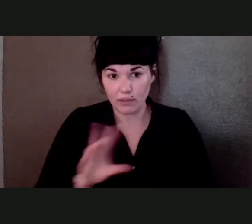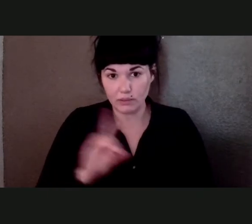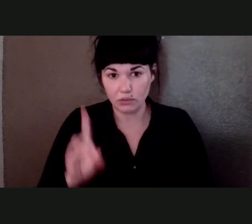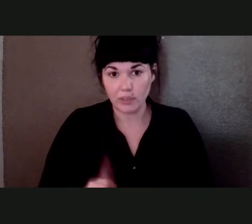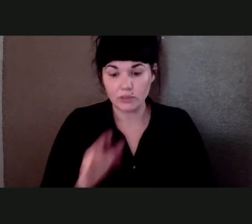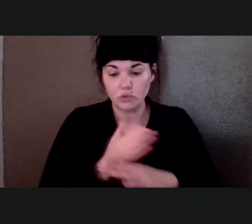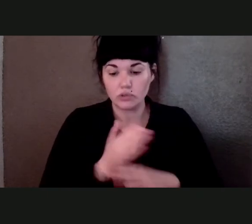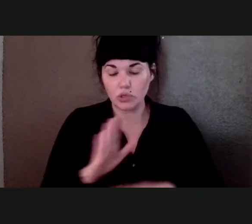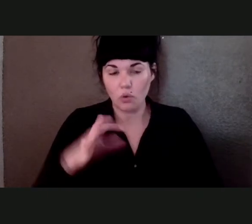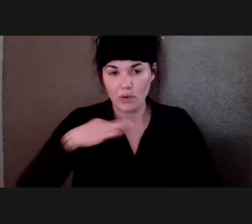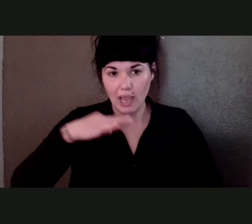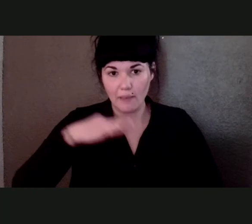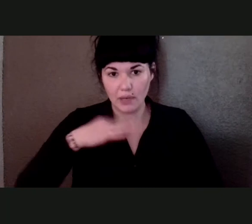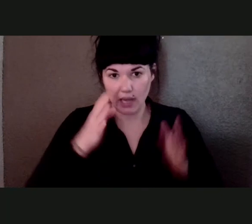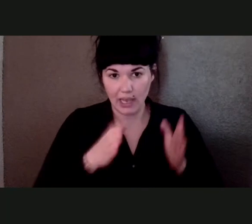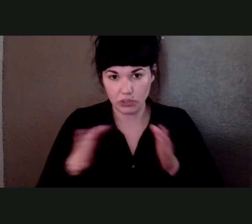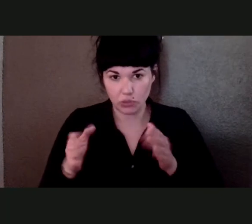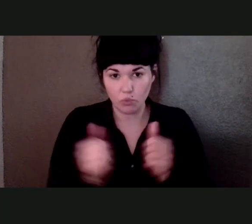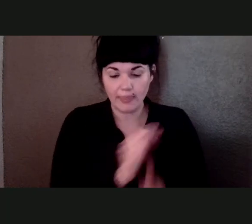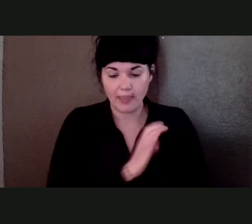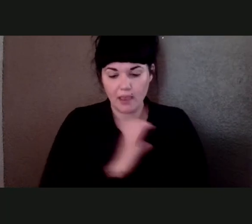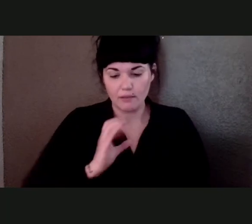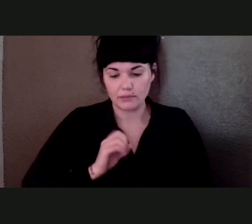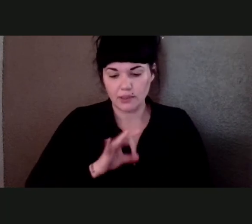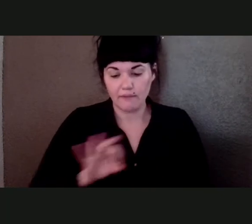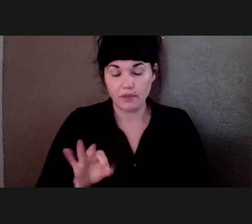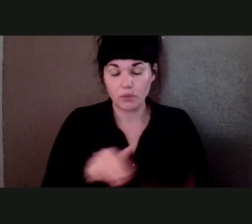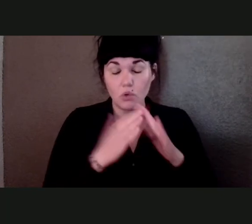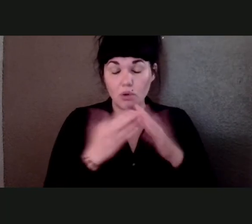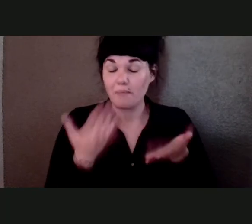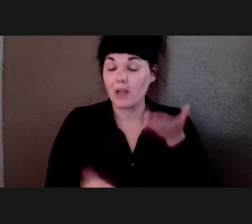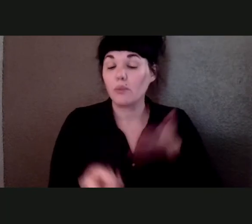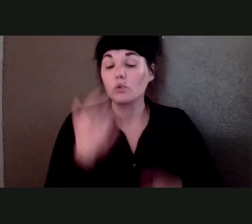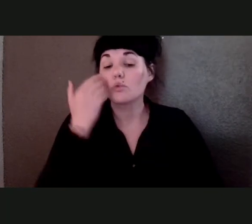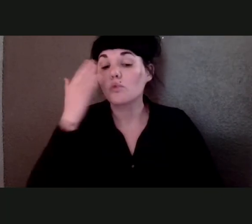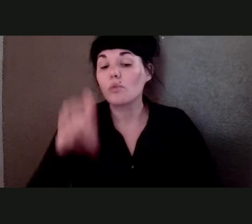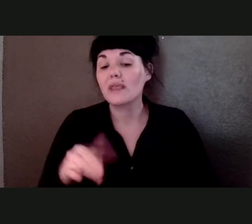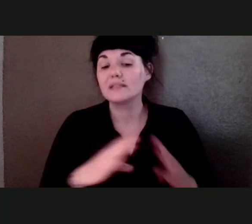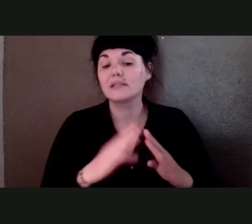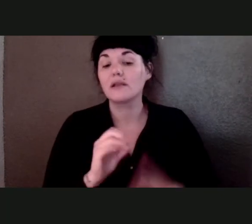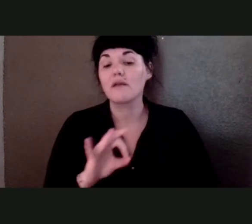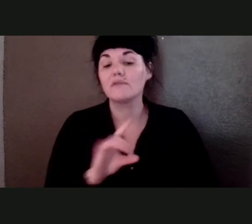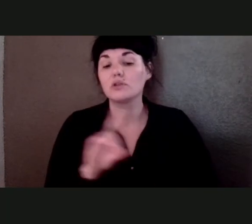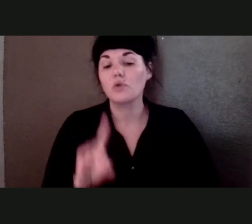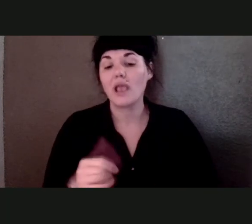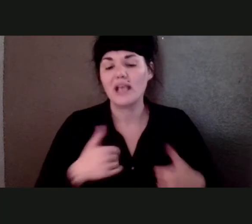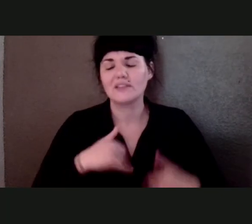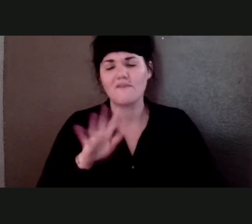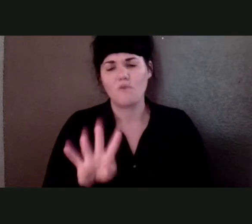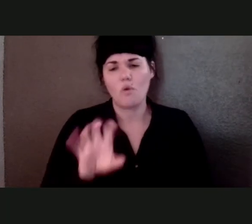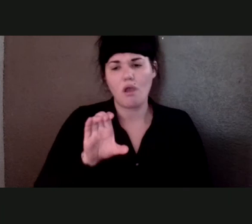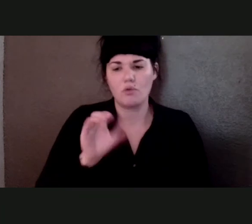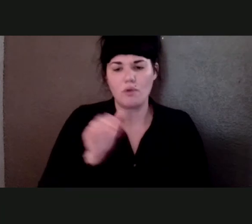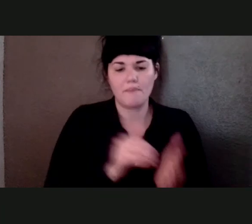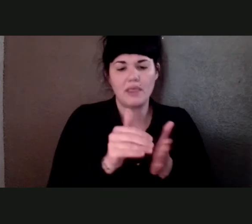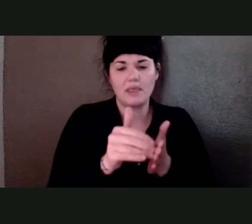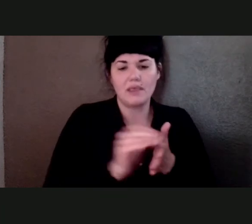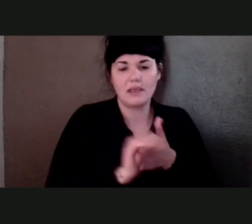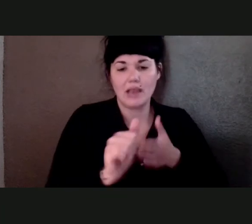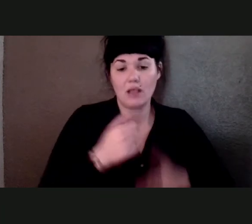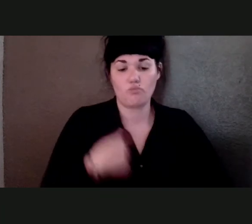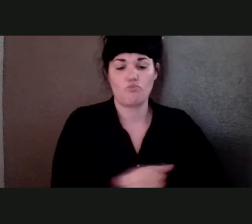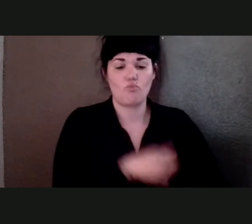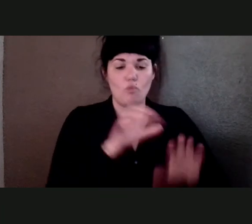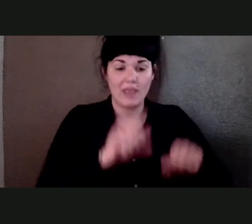Community. You may have heard that the city of Detroit has $400 million to invest into